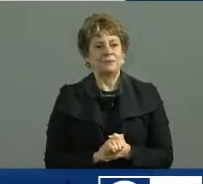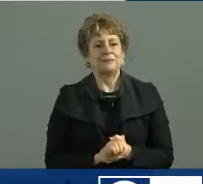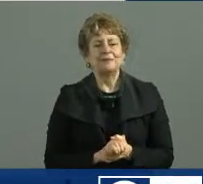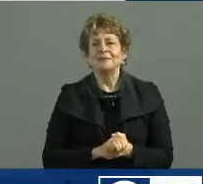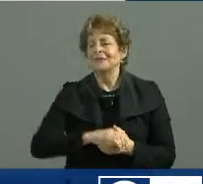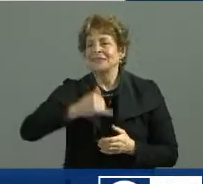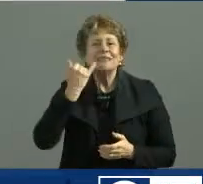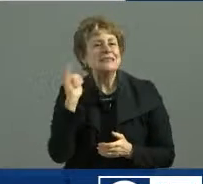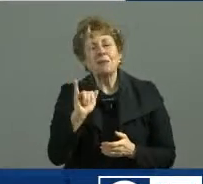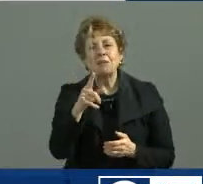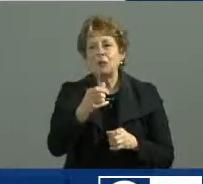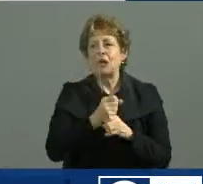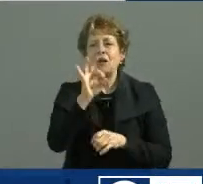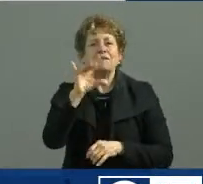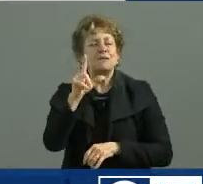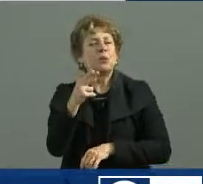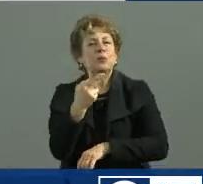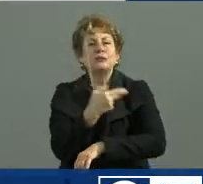get